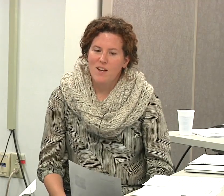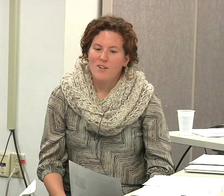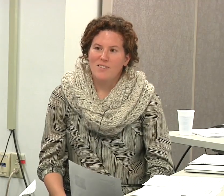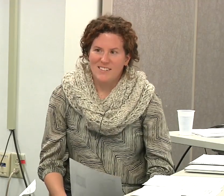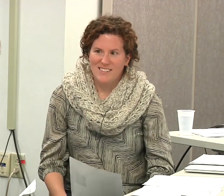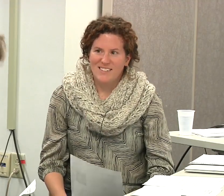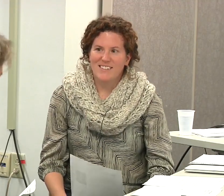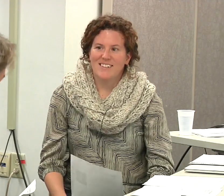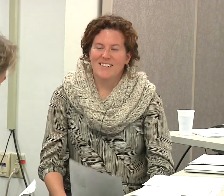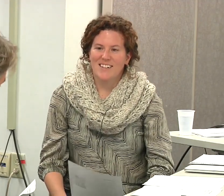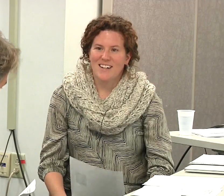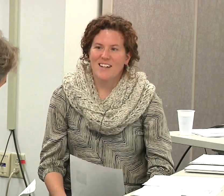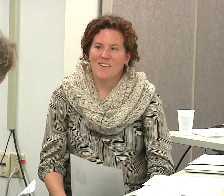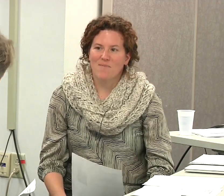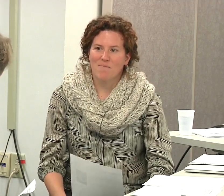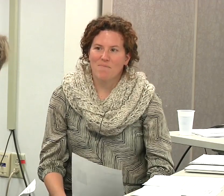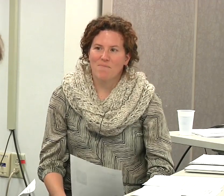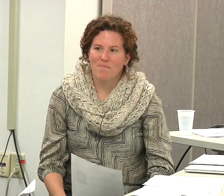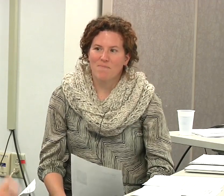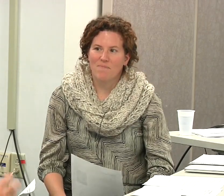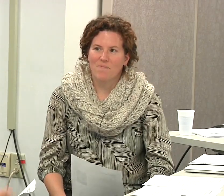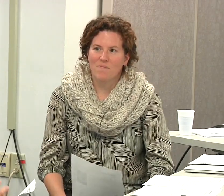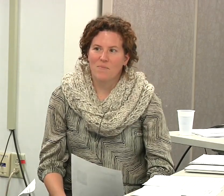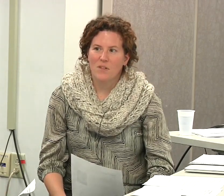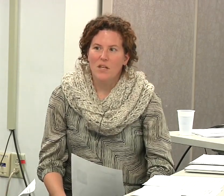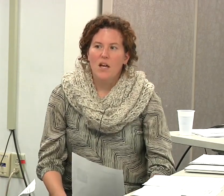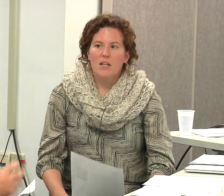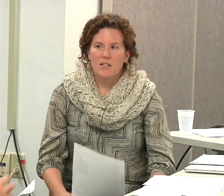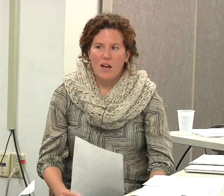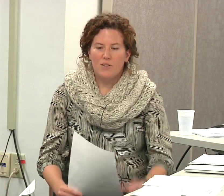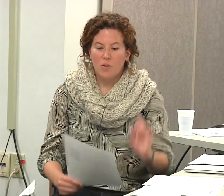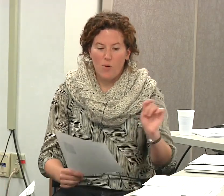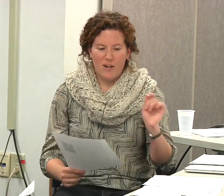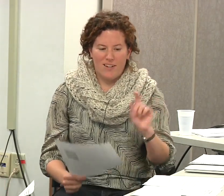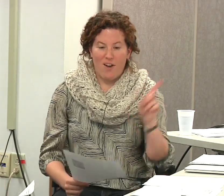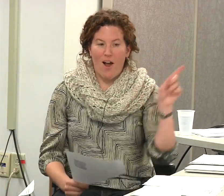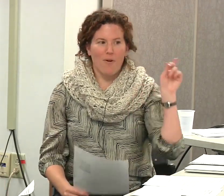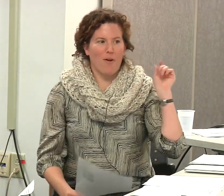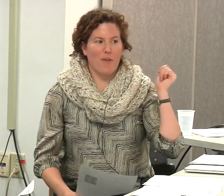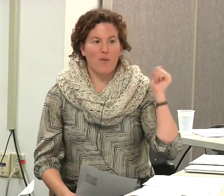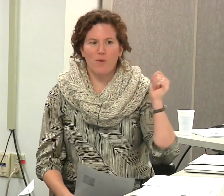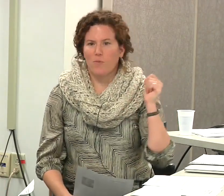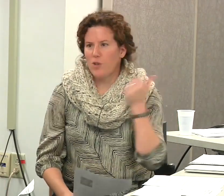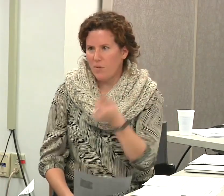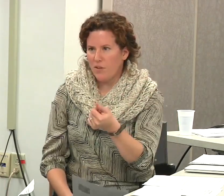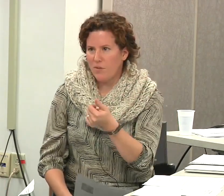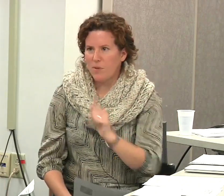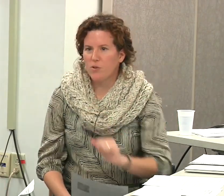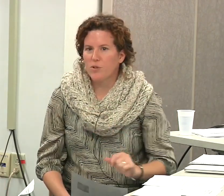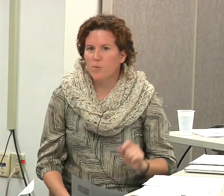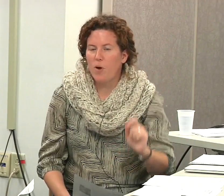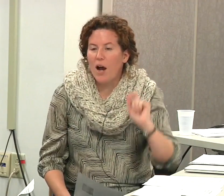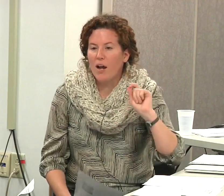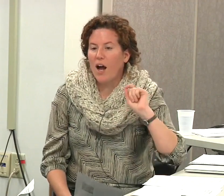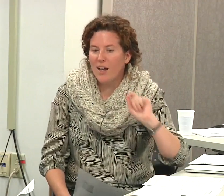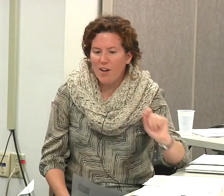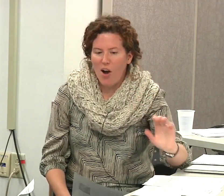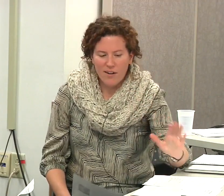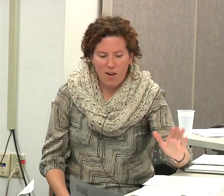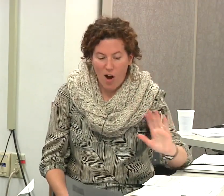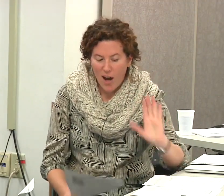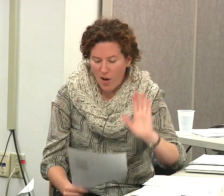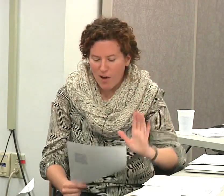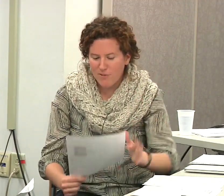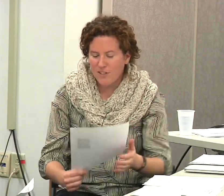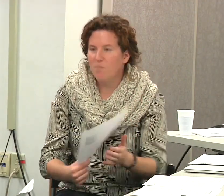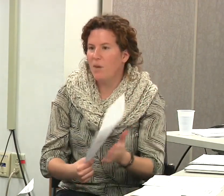you do question 1, I do question 3, and let's work on this, and then at the end of the class. Yeah, so how would you- I think we'll talk about that in a big group too, but